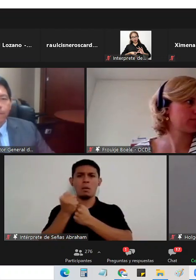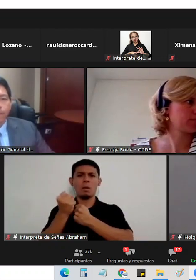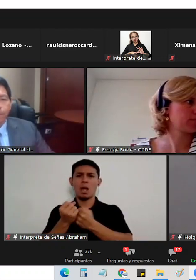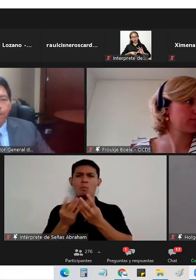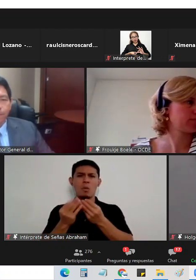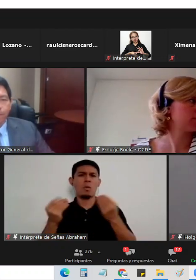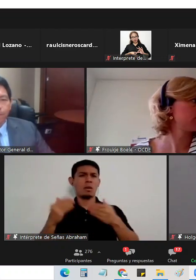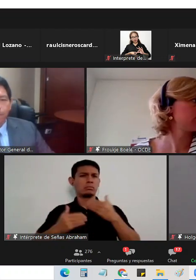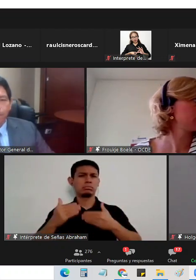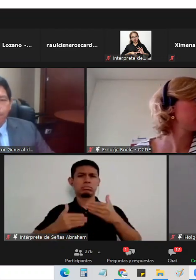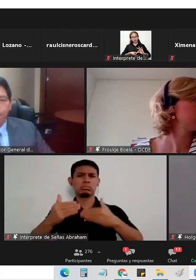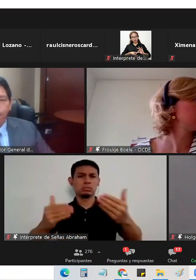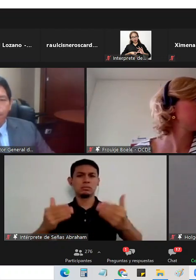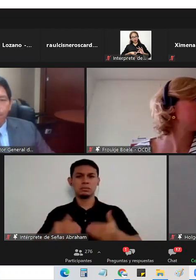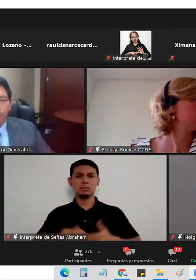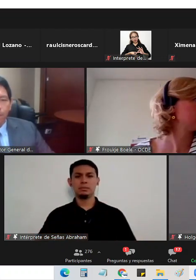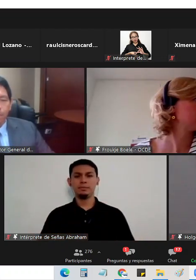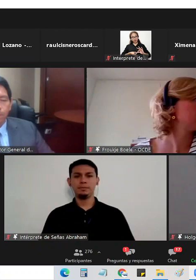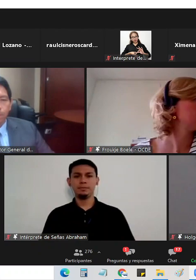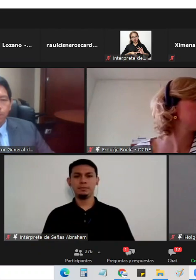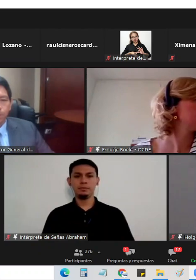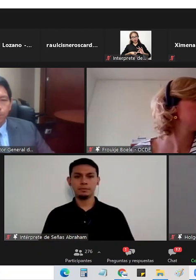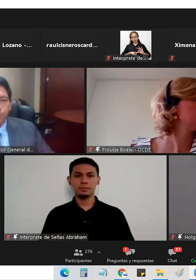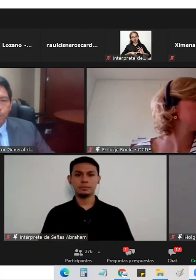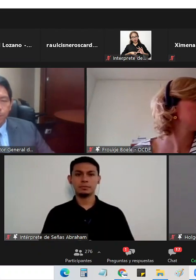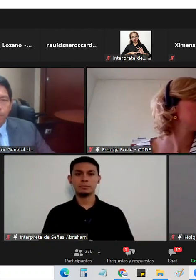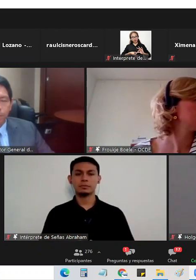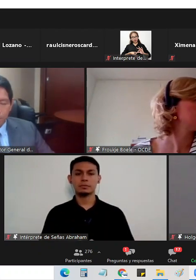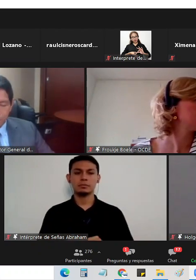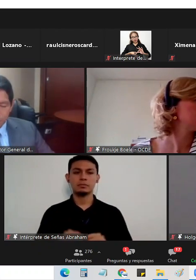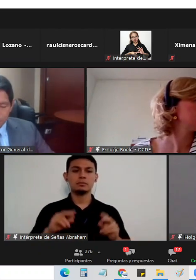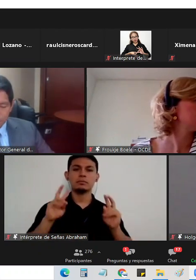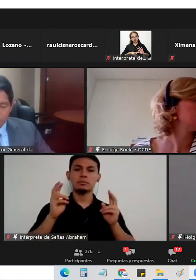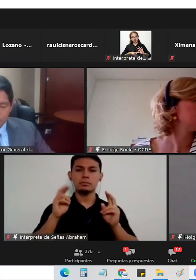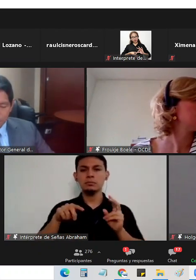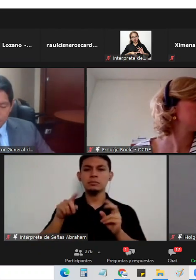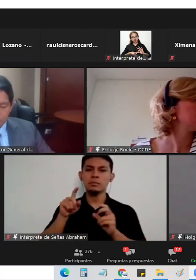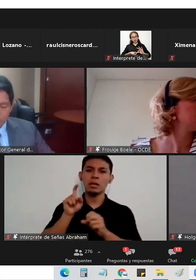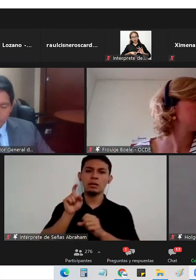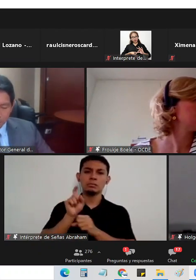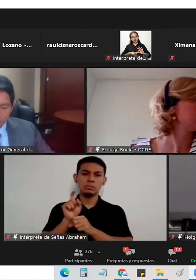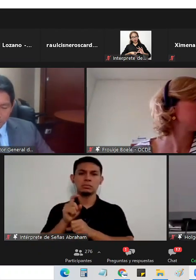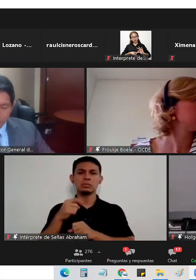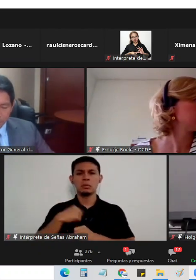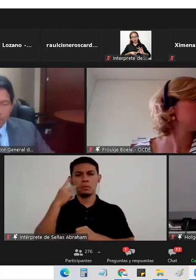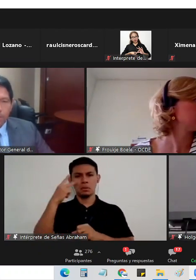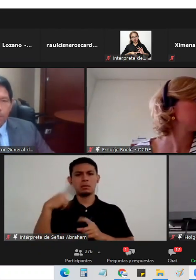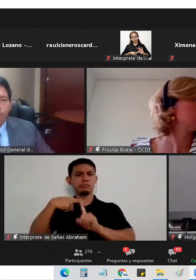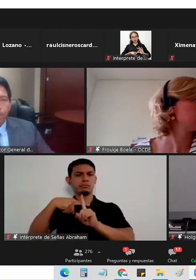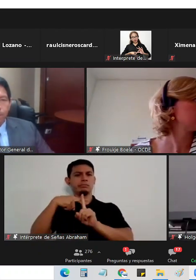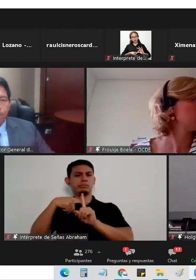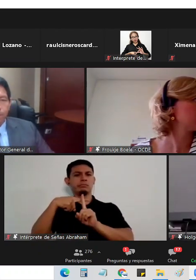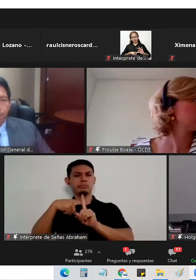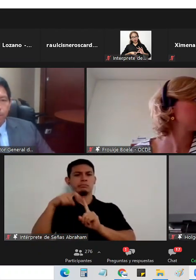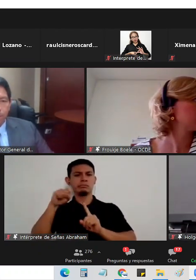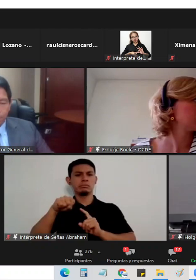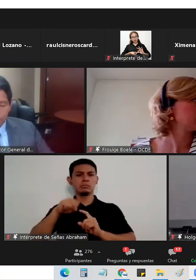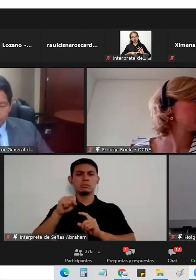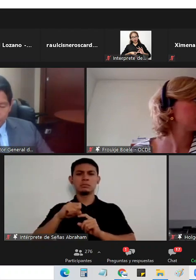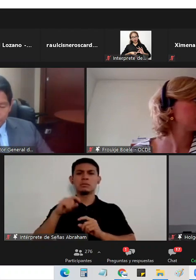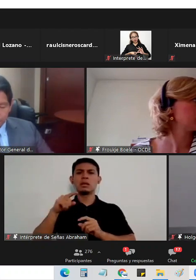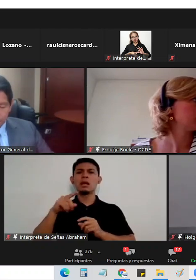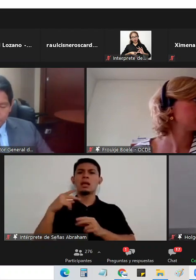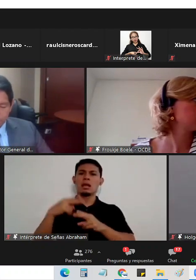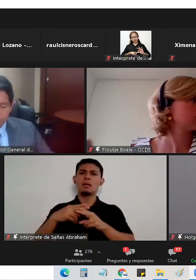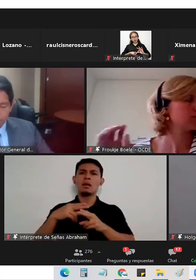that can really support to move forward in this topic when it comes to building capabilities i think it's also important if this